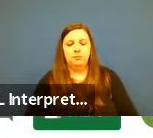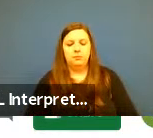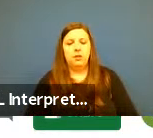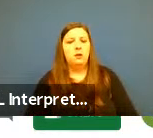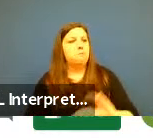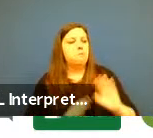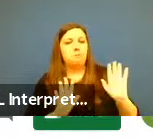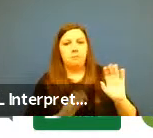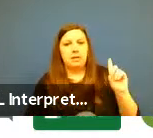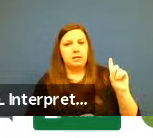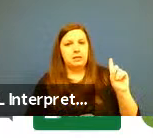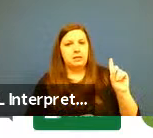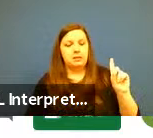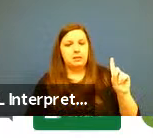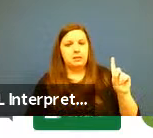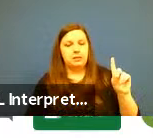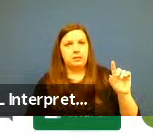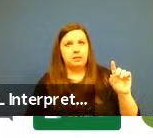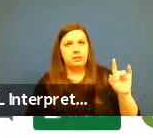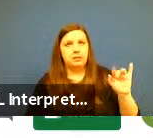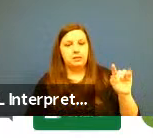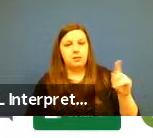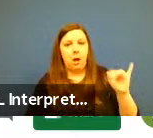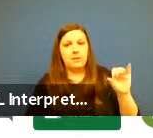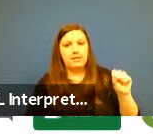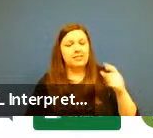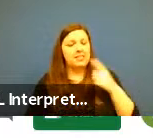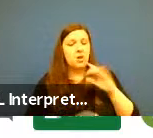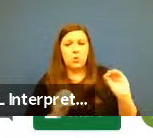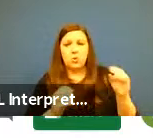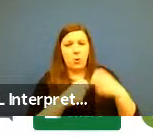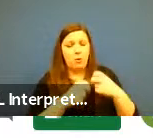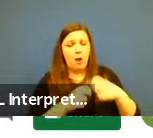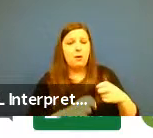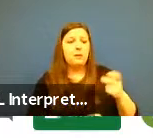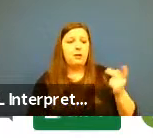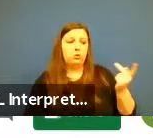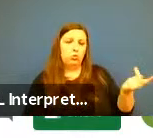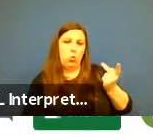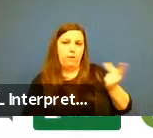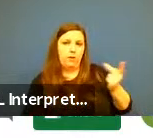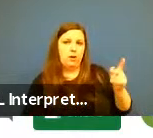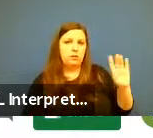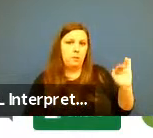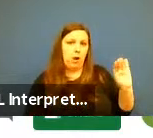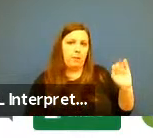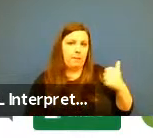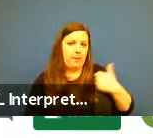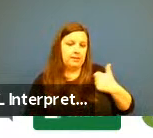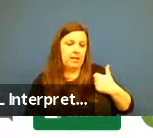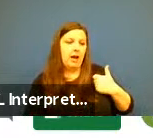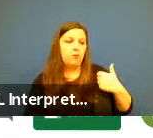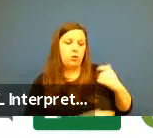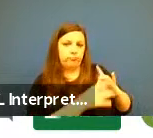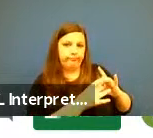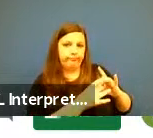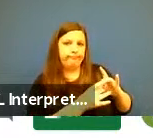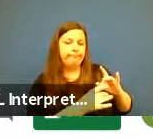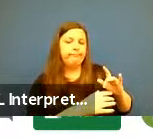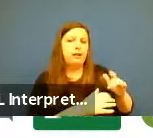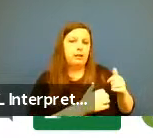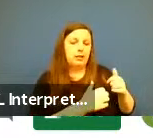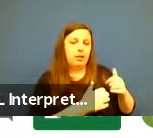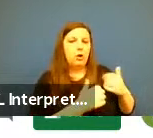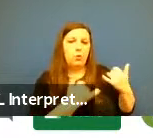No problem. And actually, Mr. Barliman and I were talking now that we actually are kind of already operating in an ad